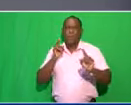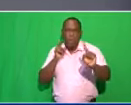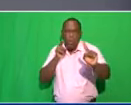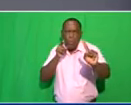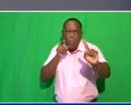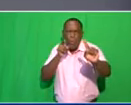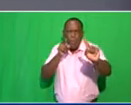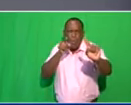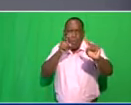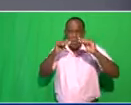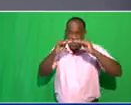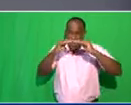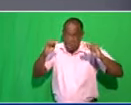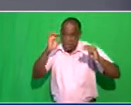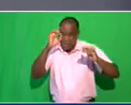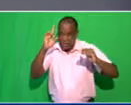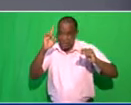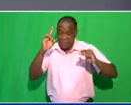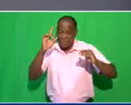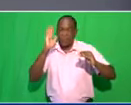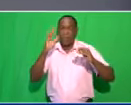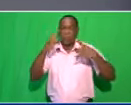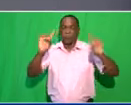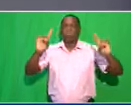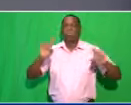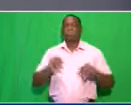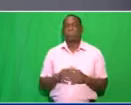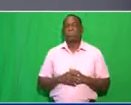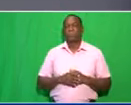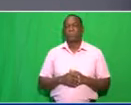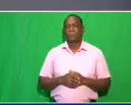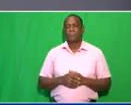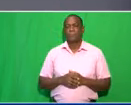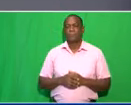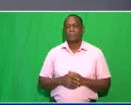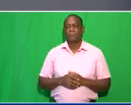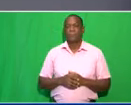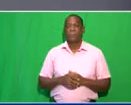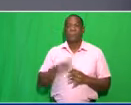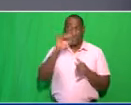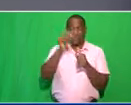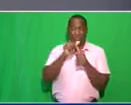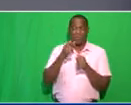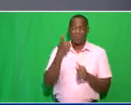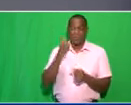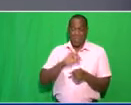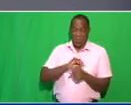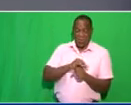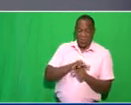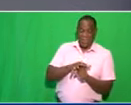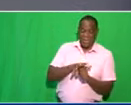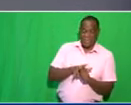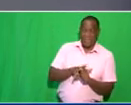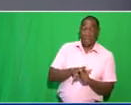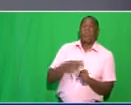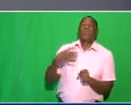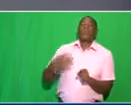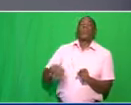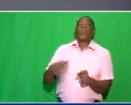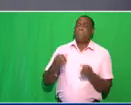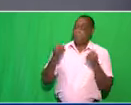learners, and is particularly imperative in the COVID-19 era, where most